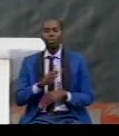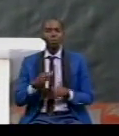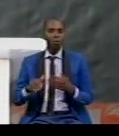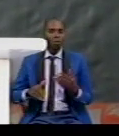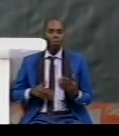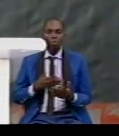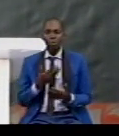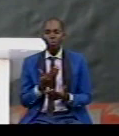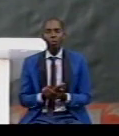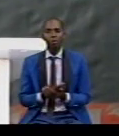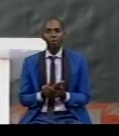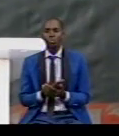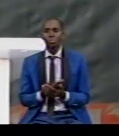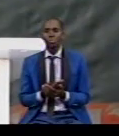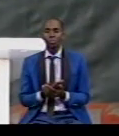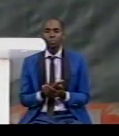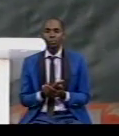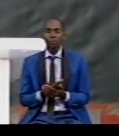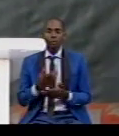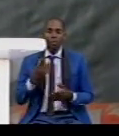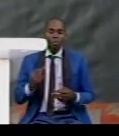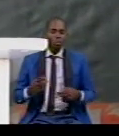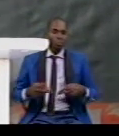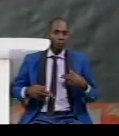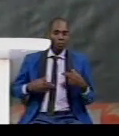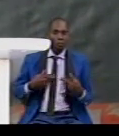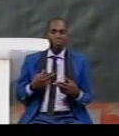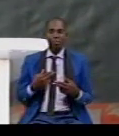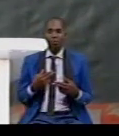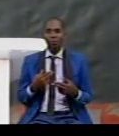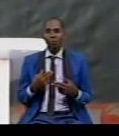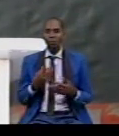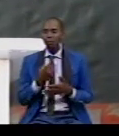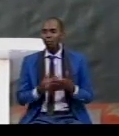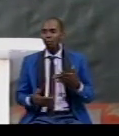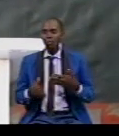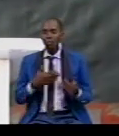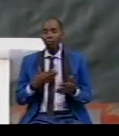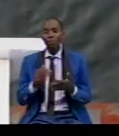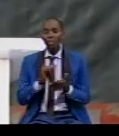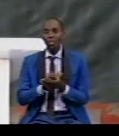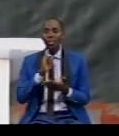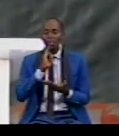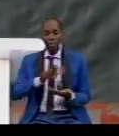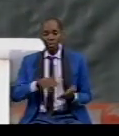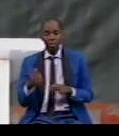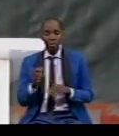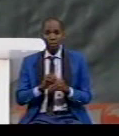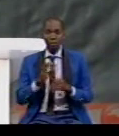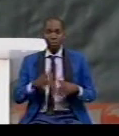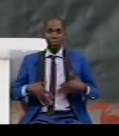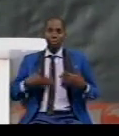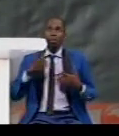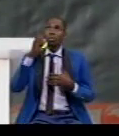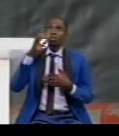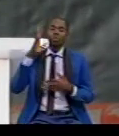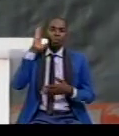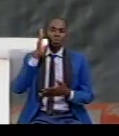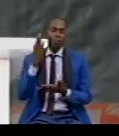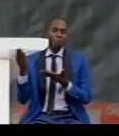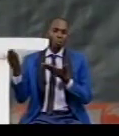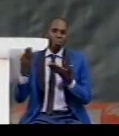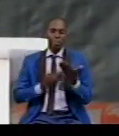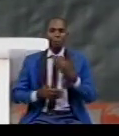revival and renewal. Whatever is dead in your life, God will revive. God will